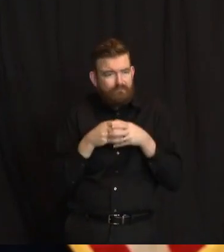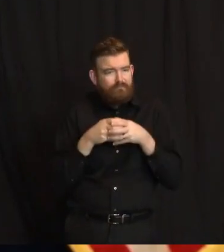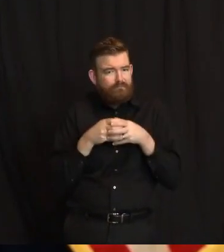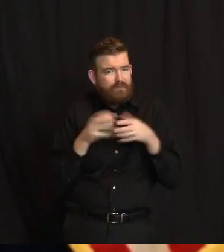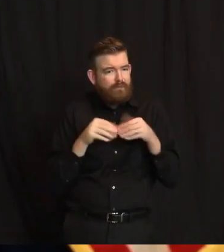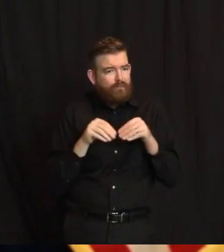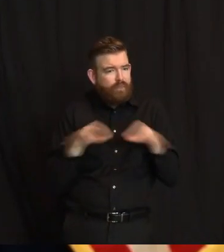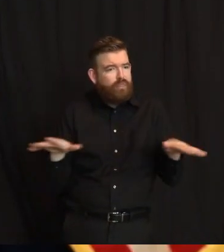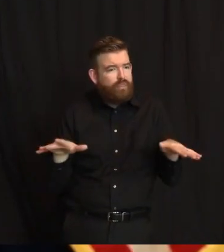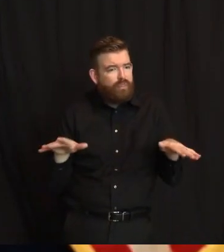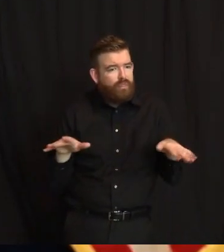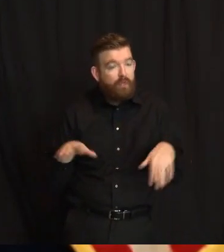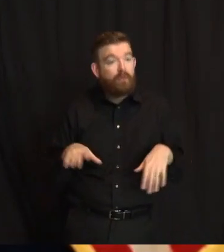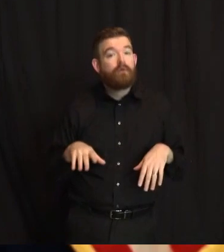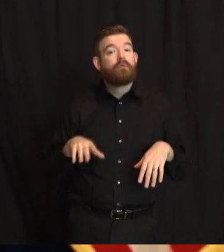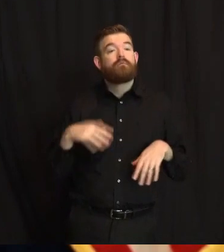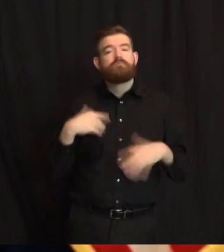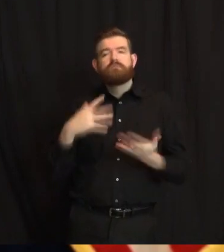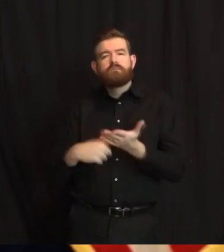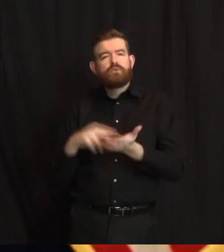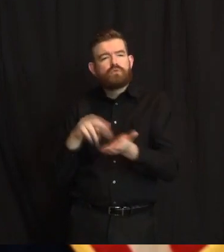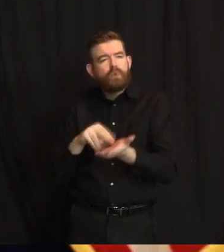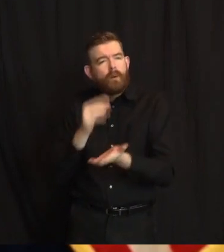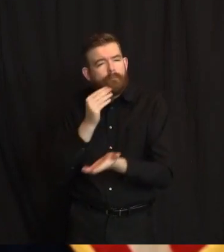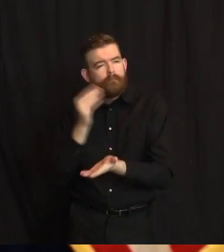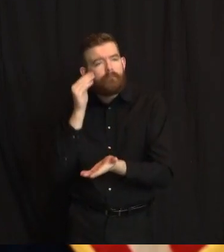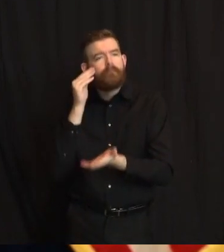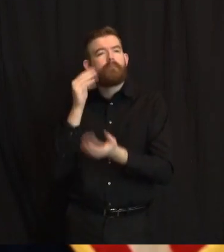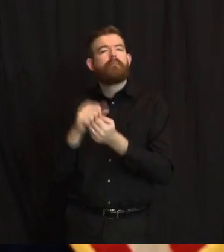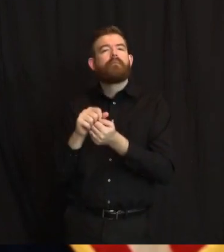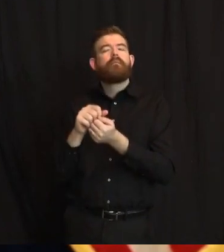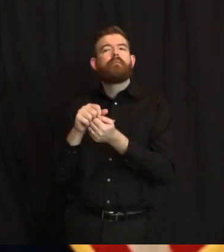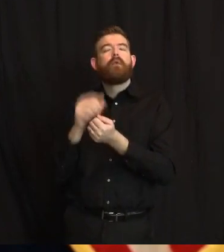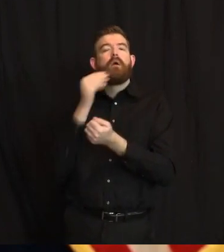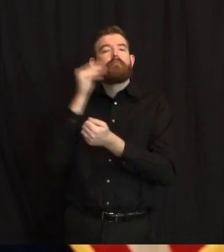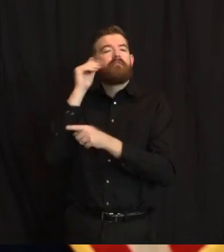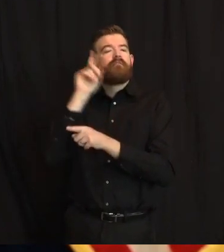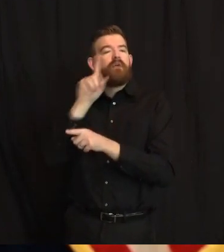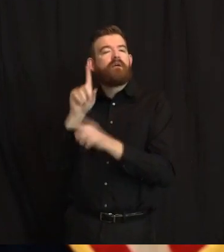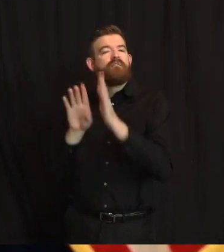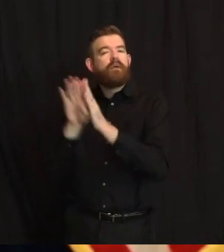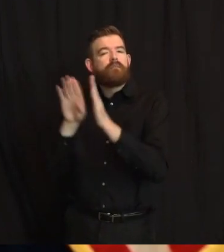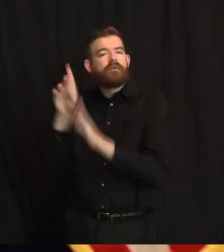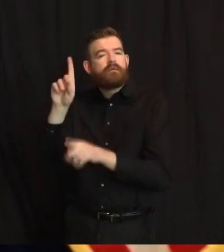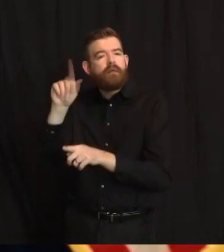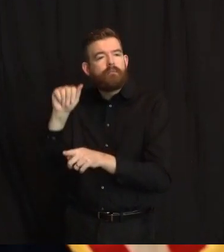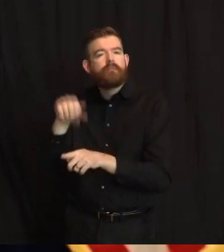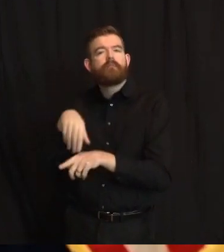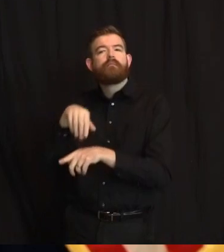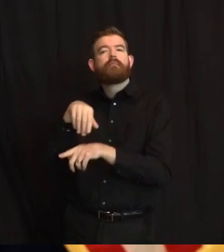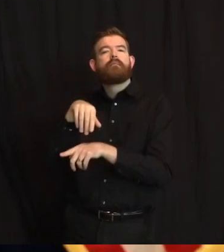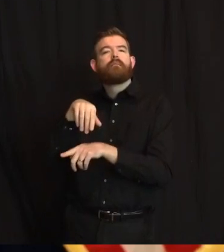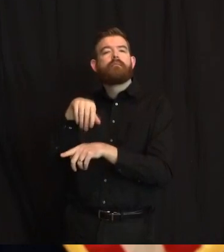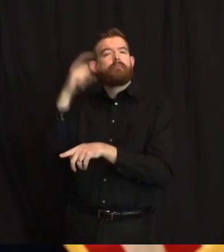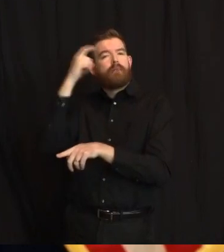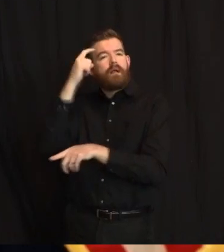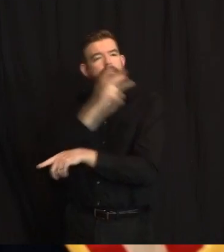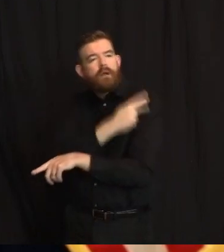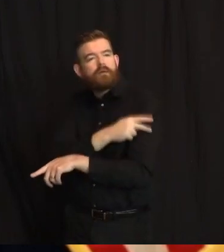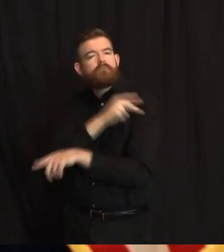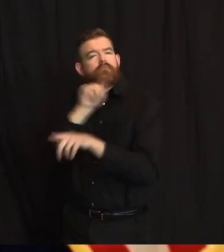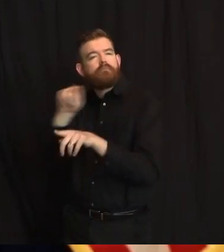for the developmentally disabled. And let there be no doubt, our corrections community is right up at near the